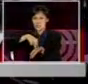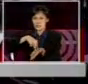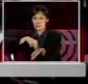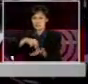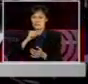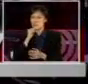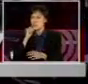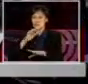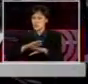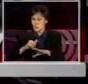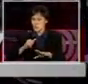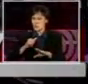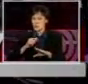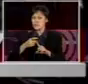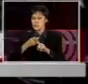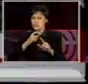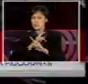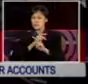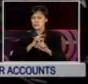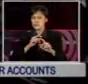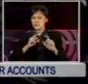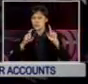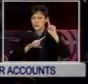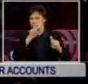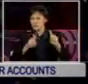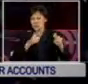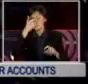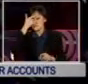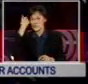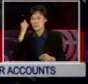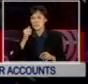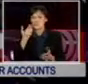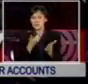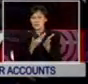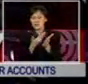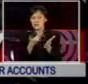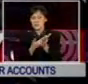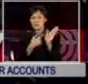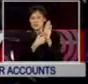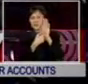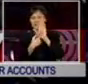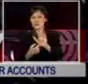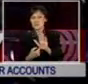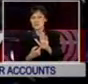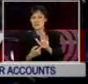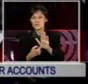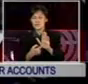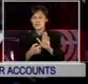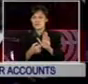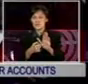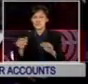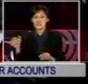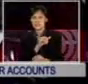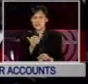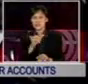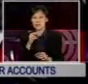was not called by the prosecution precisely because the evidence she's going to present is the very same